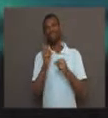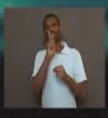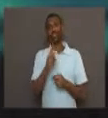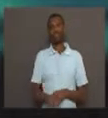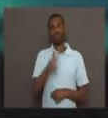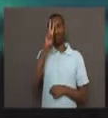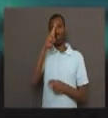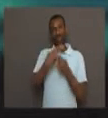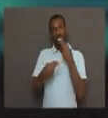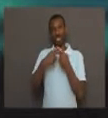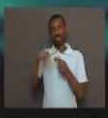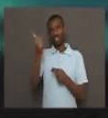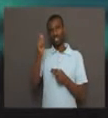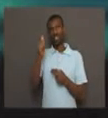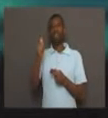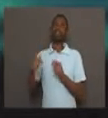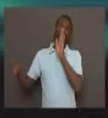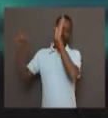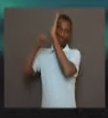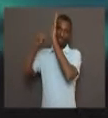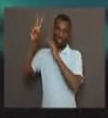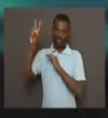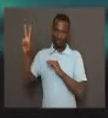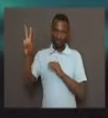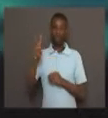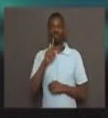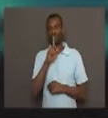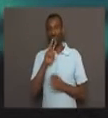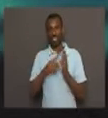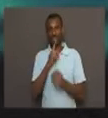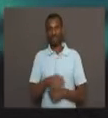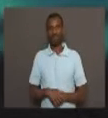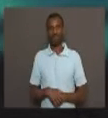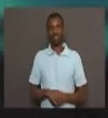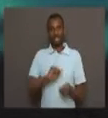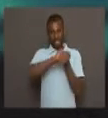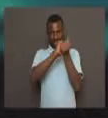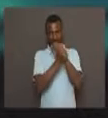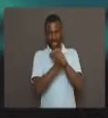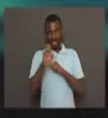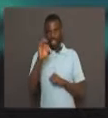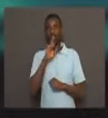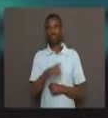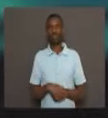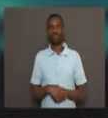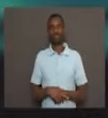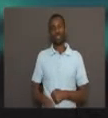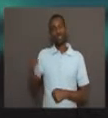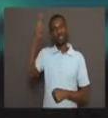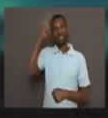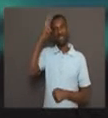answer is 2 times 10 to the power of -2.